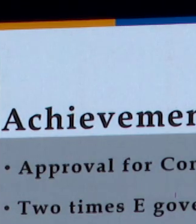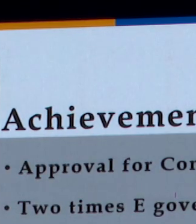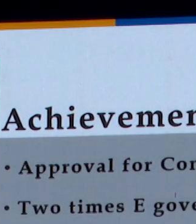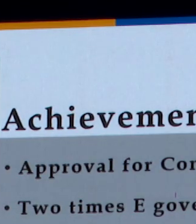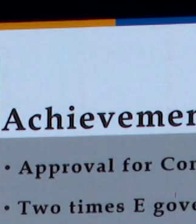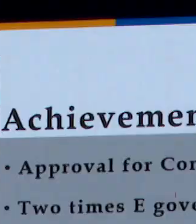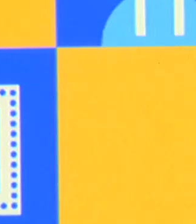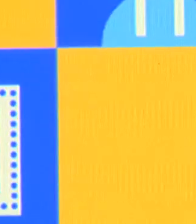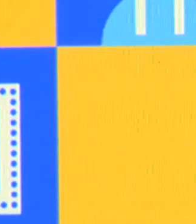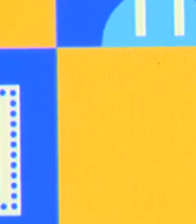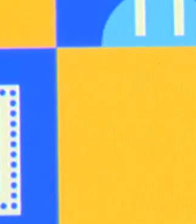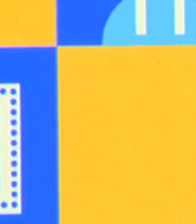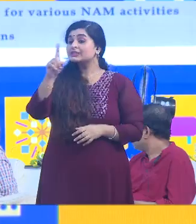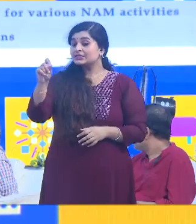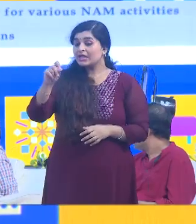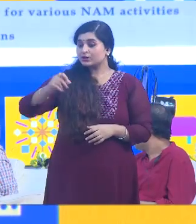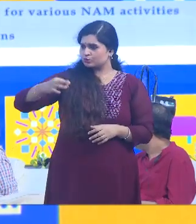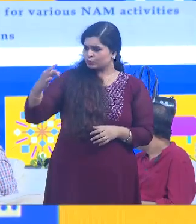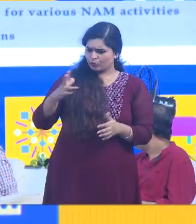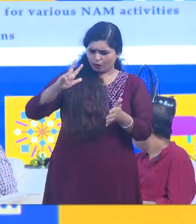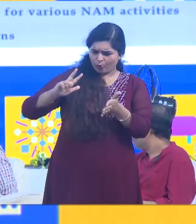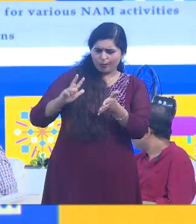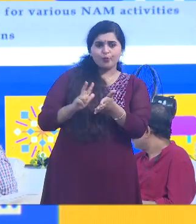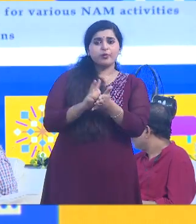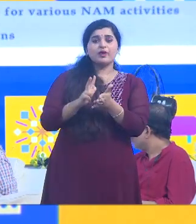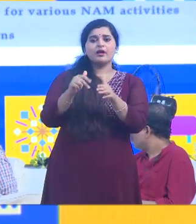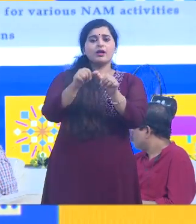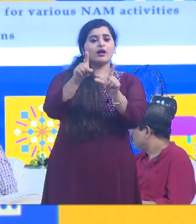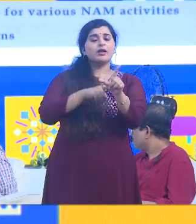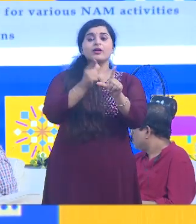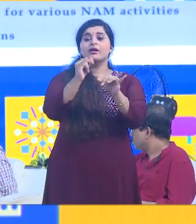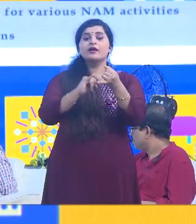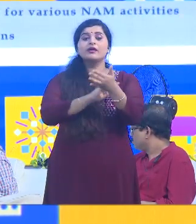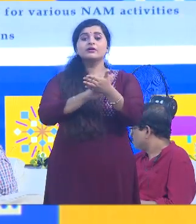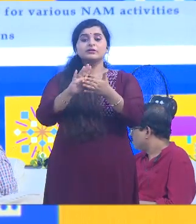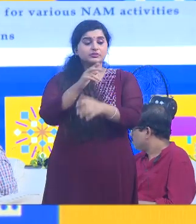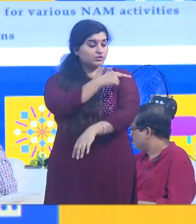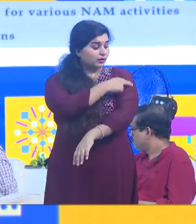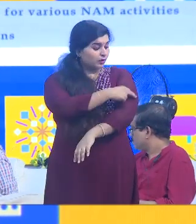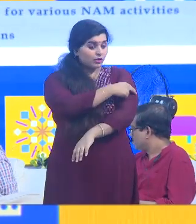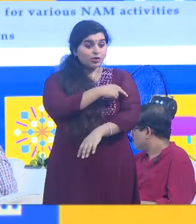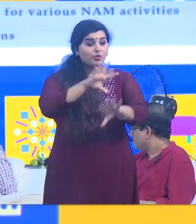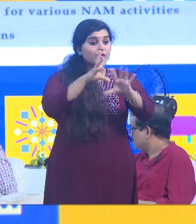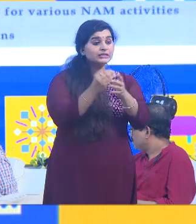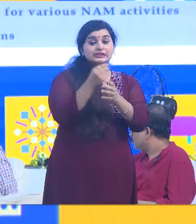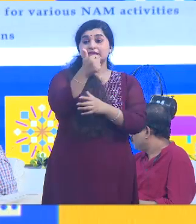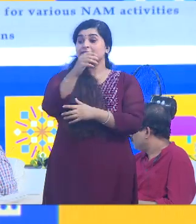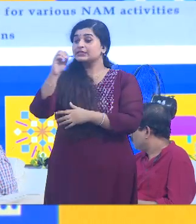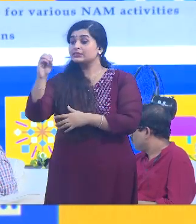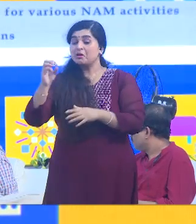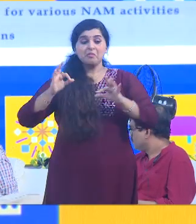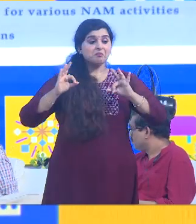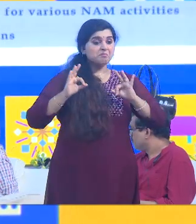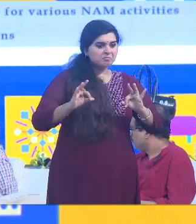10 integrated Ayush hospitals have been approved. 2 times e-governance award. Lots of 600 wellness centers established. National